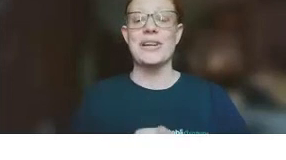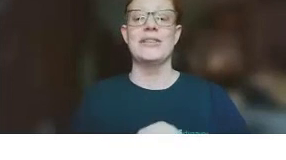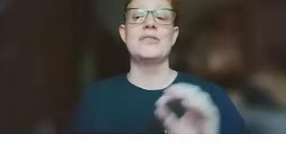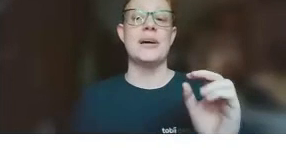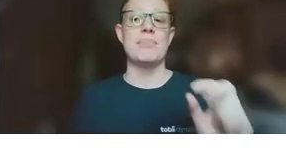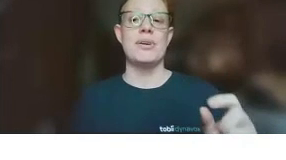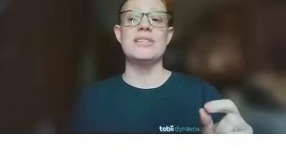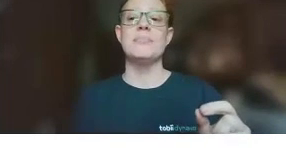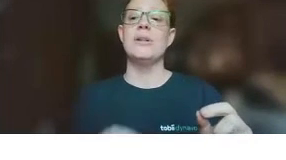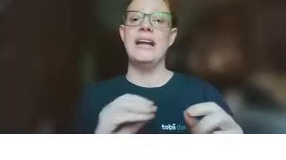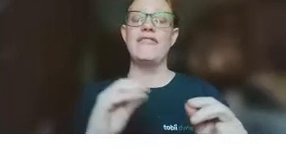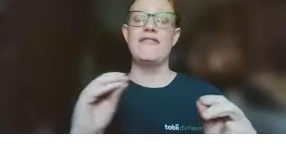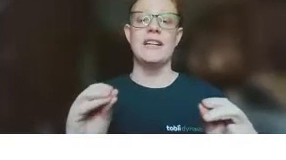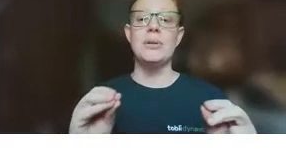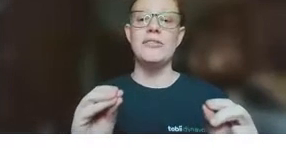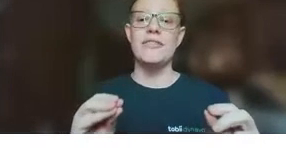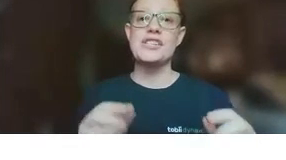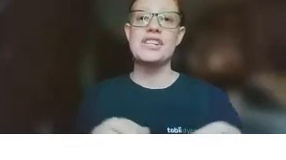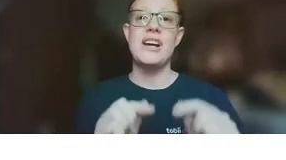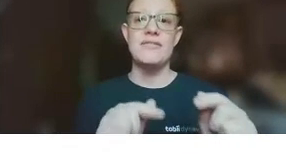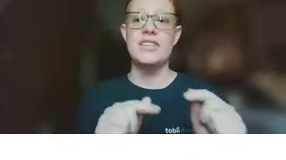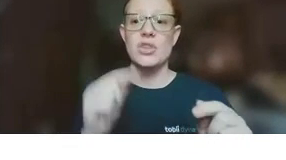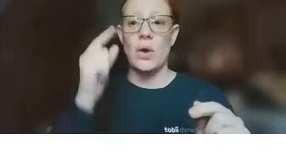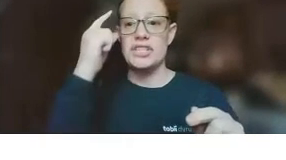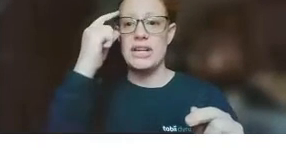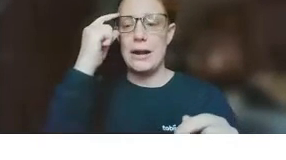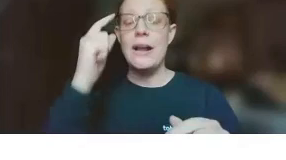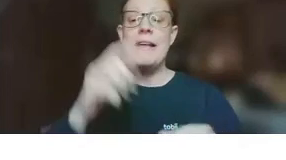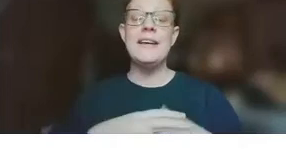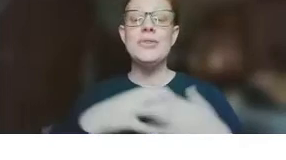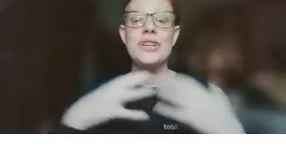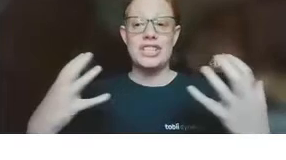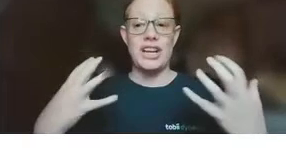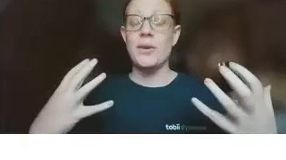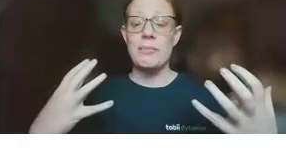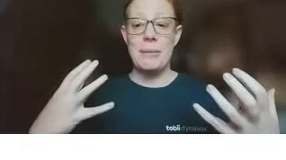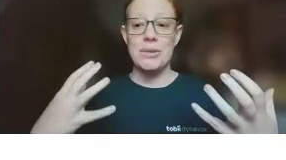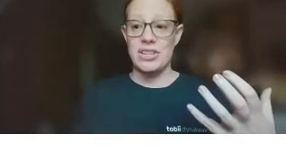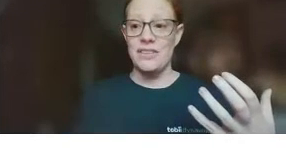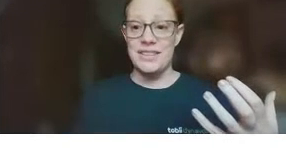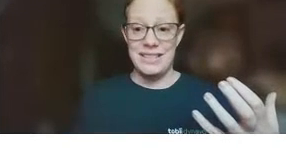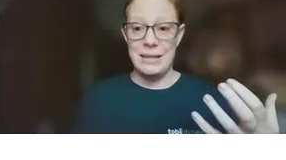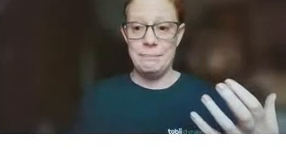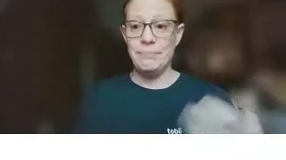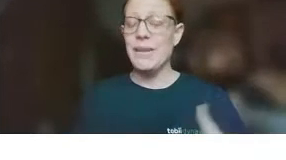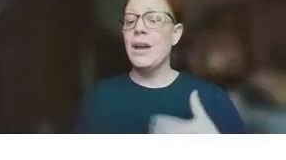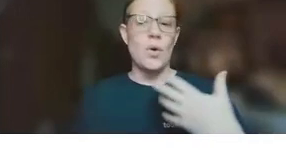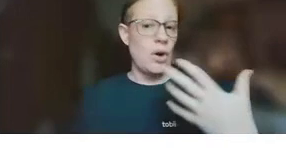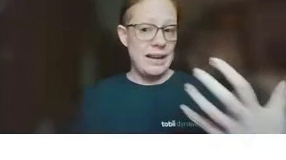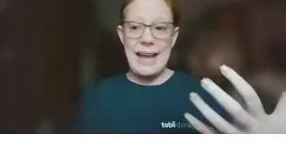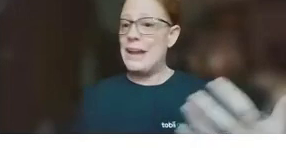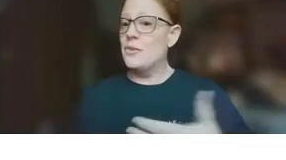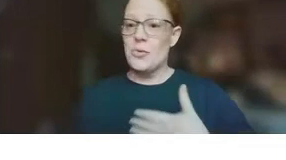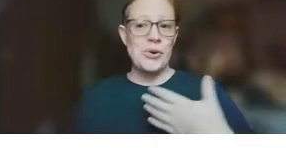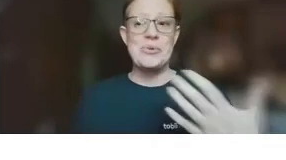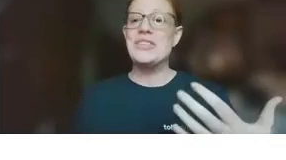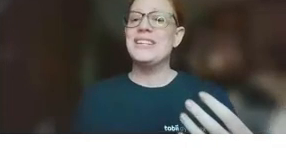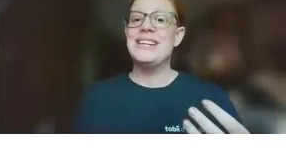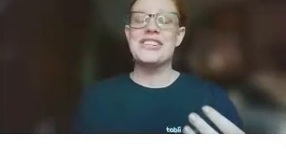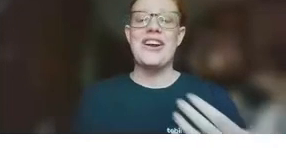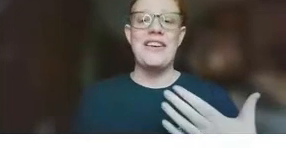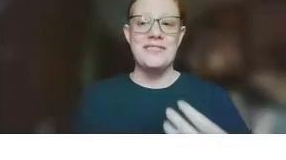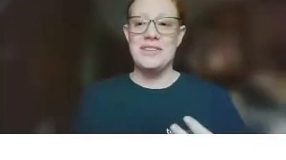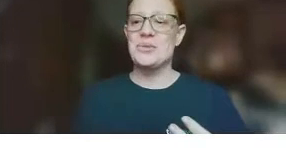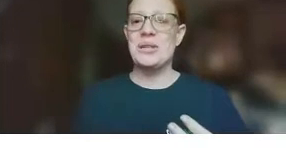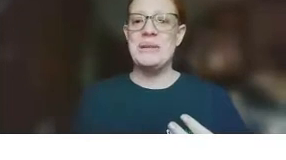also includes a printable and fillable version of this questionnaire that you can share with members of the team. Again, work with